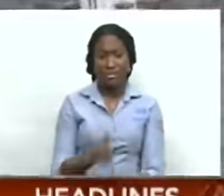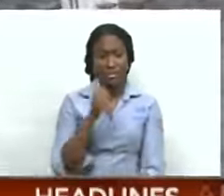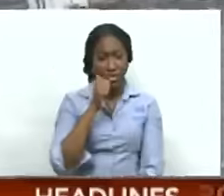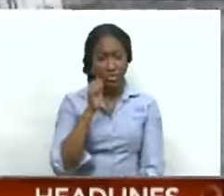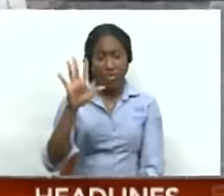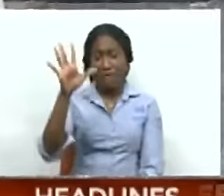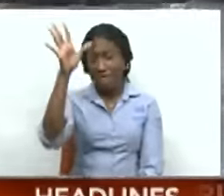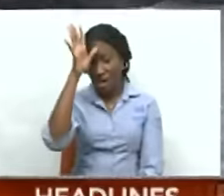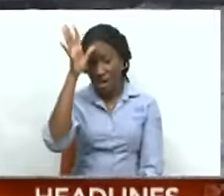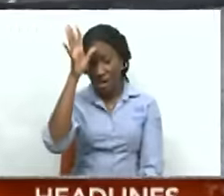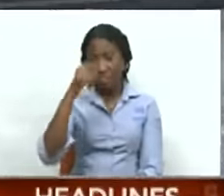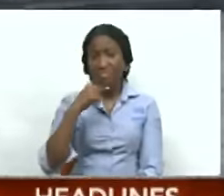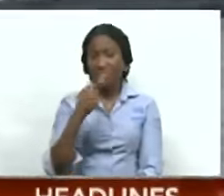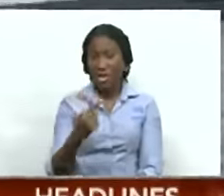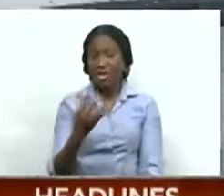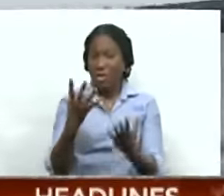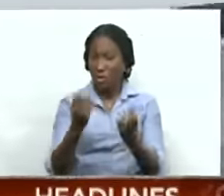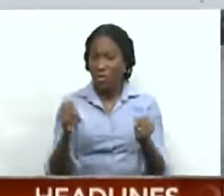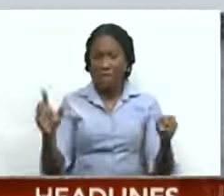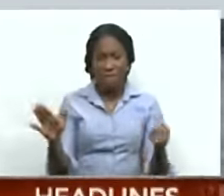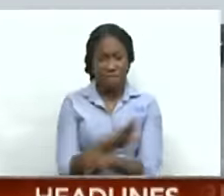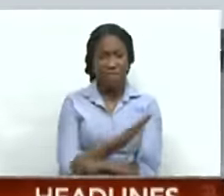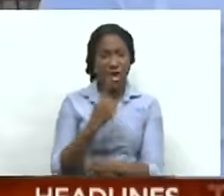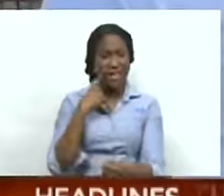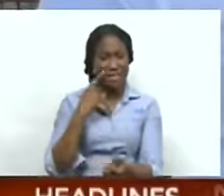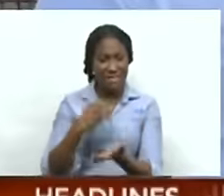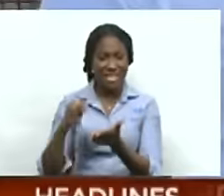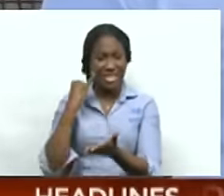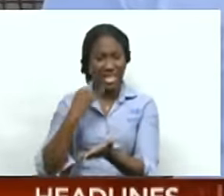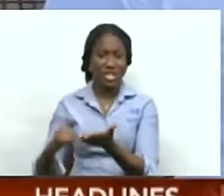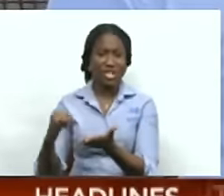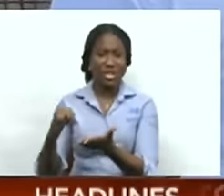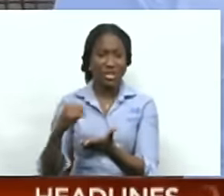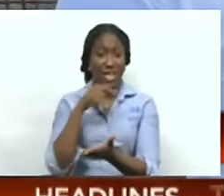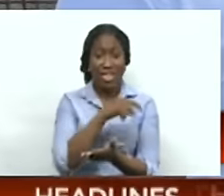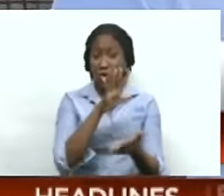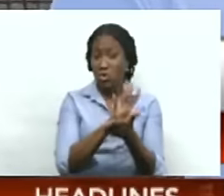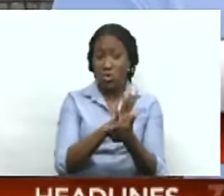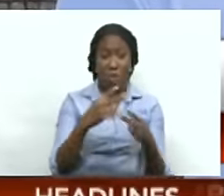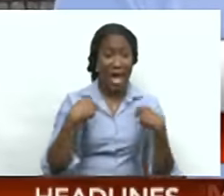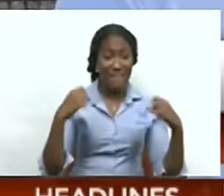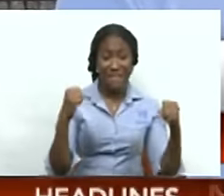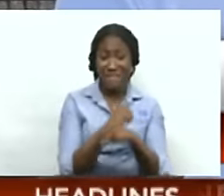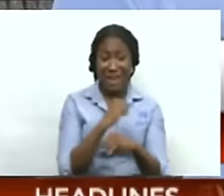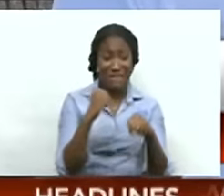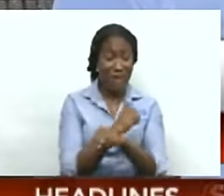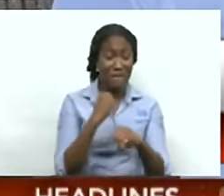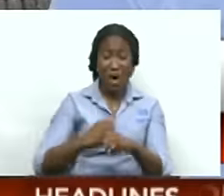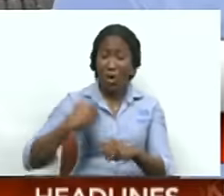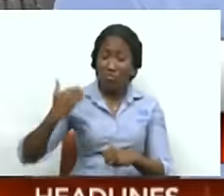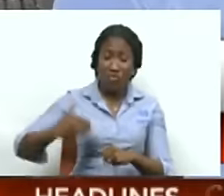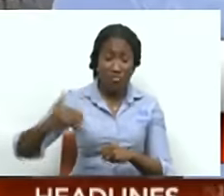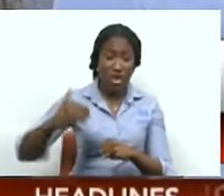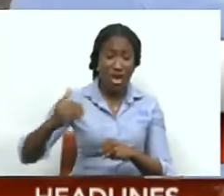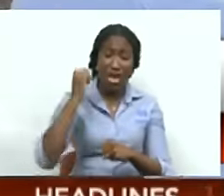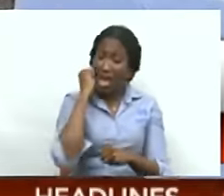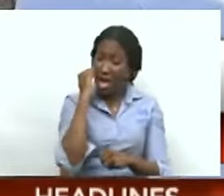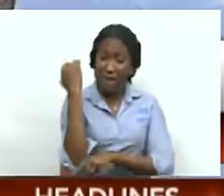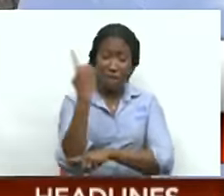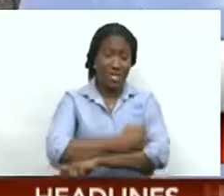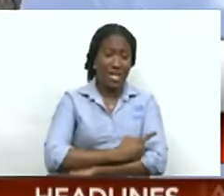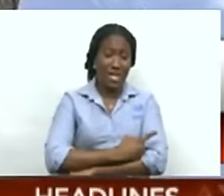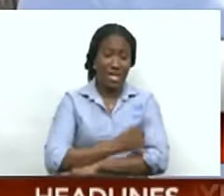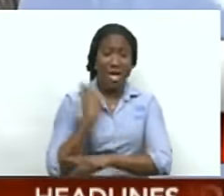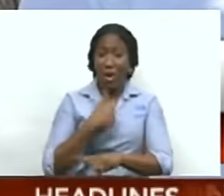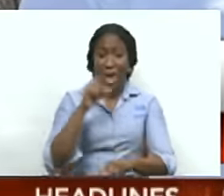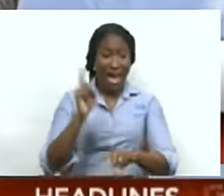full investigation. The school will have fight on regular basis, every day. Because we can't be getting up, working hard,